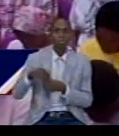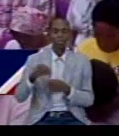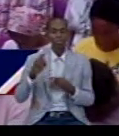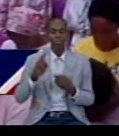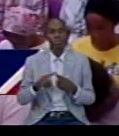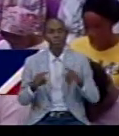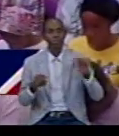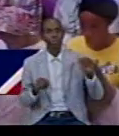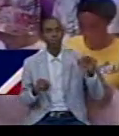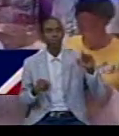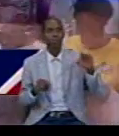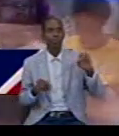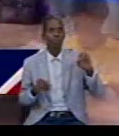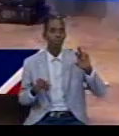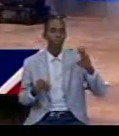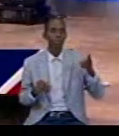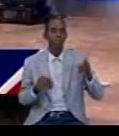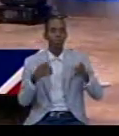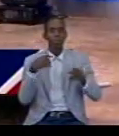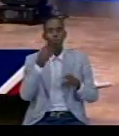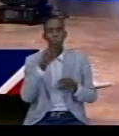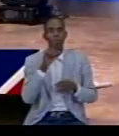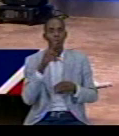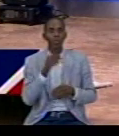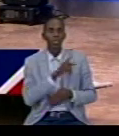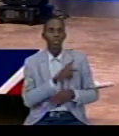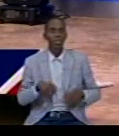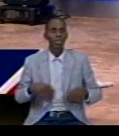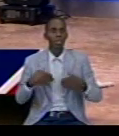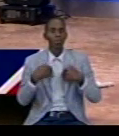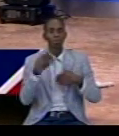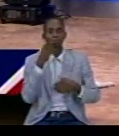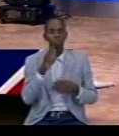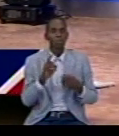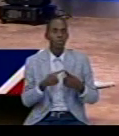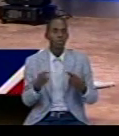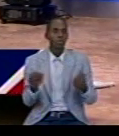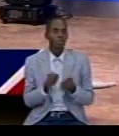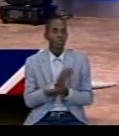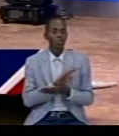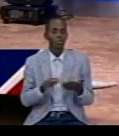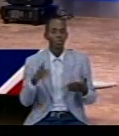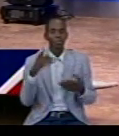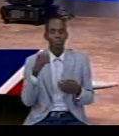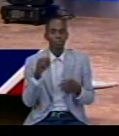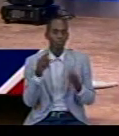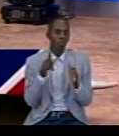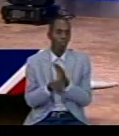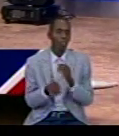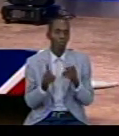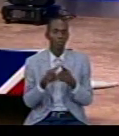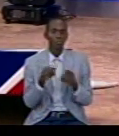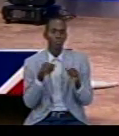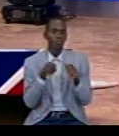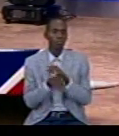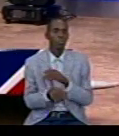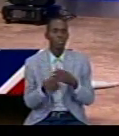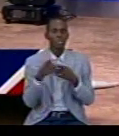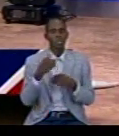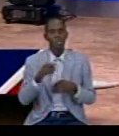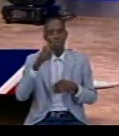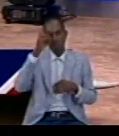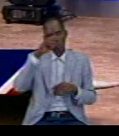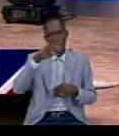unto Arioch, whom the king had ordained to destroy, to kill, to slay the